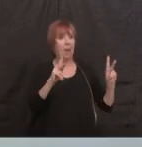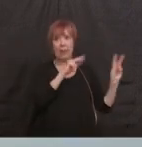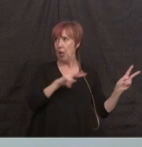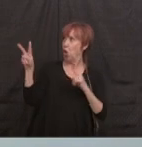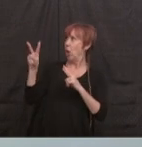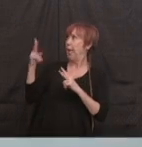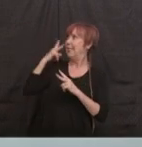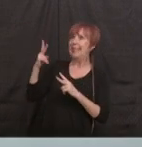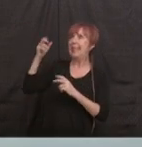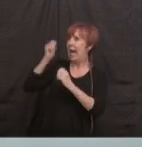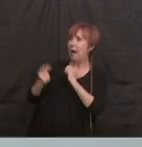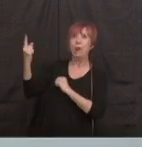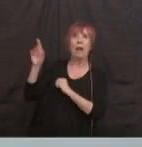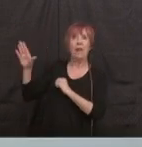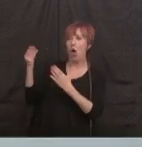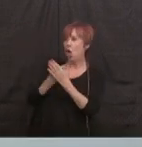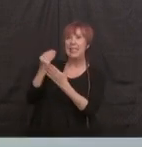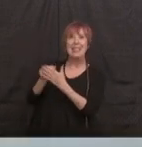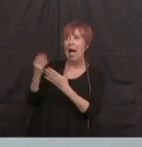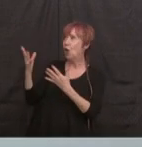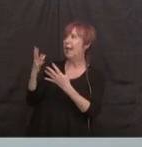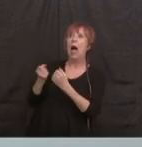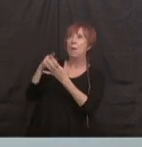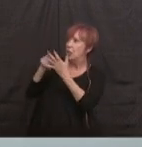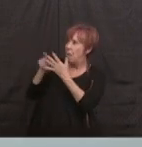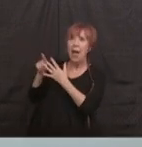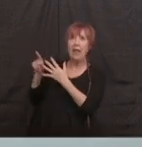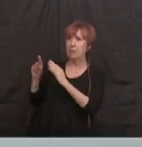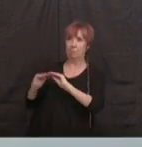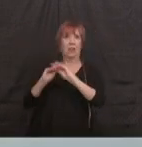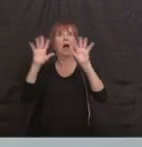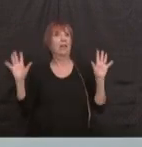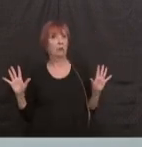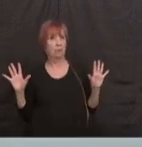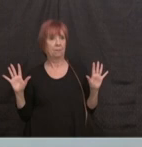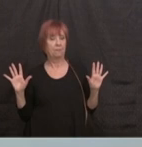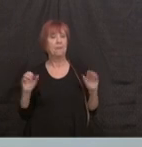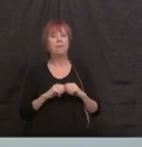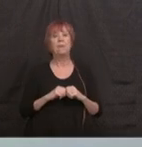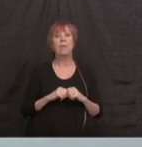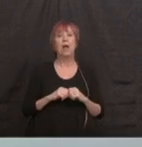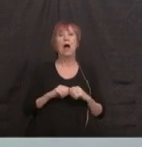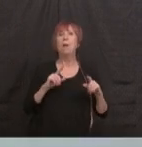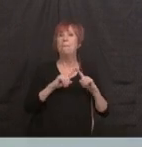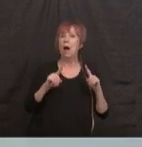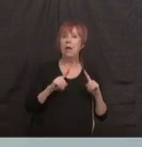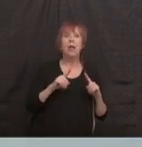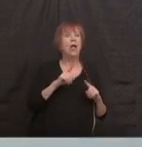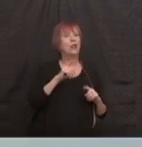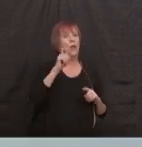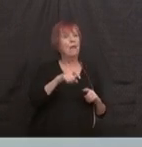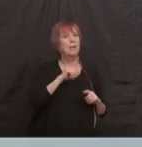everyone's salary in the county of Los Angeles. But that's really critical. But making sure that women have the support they need